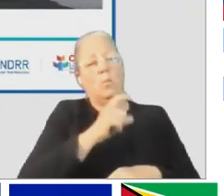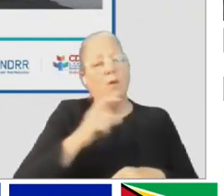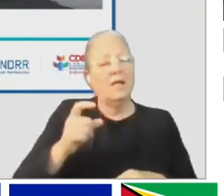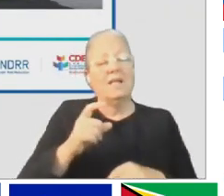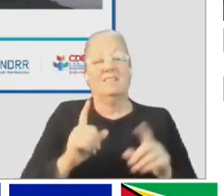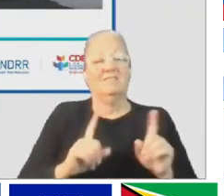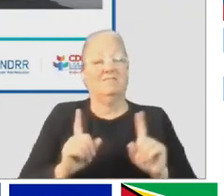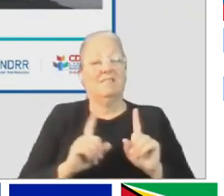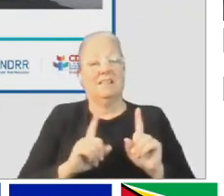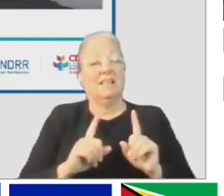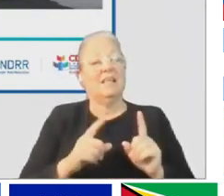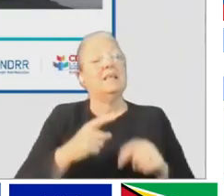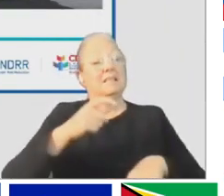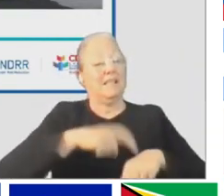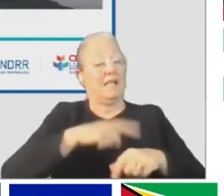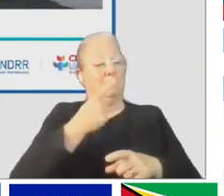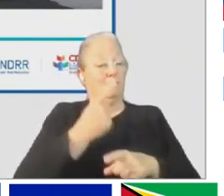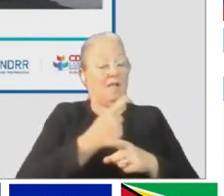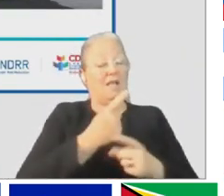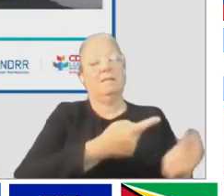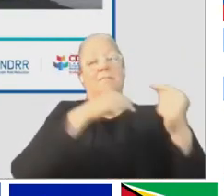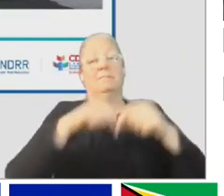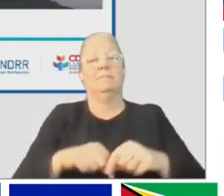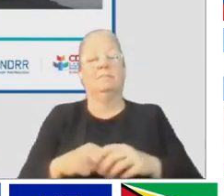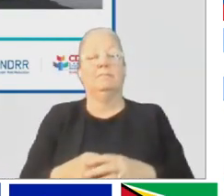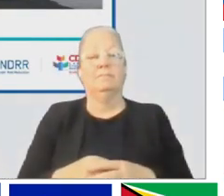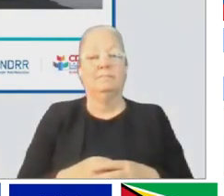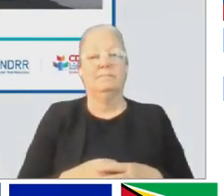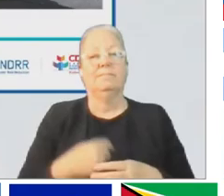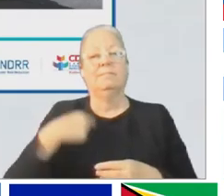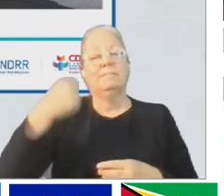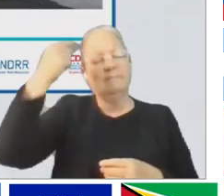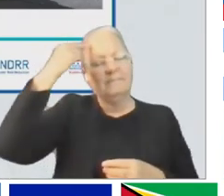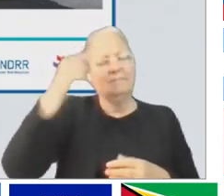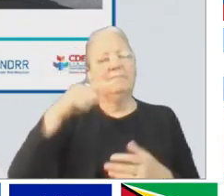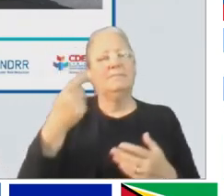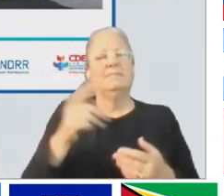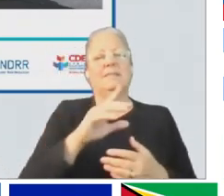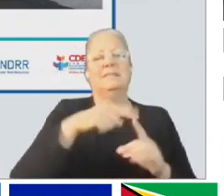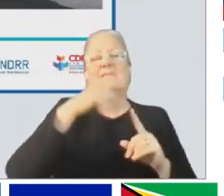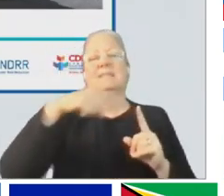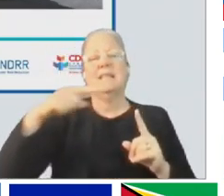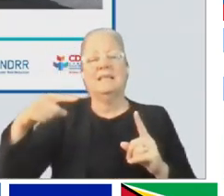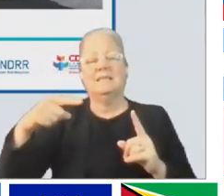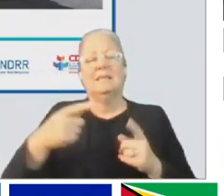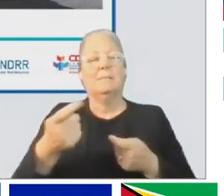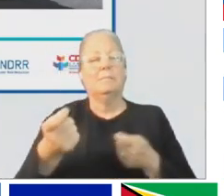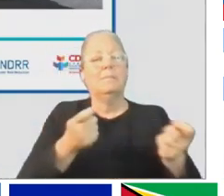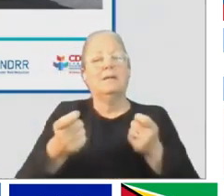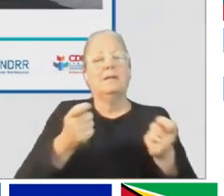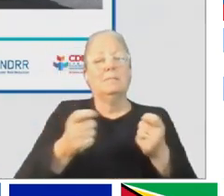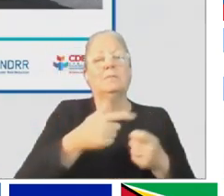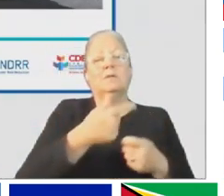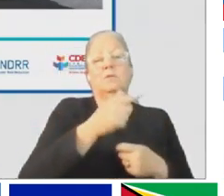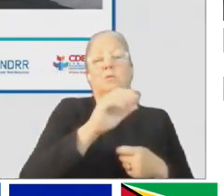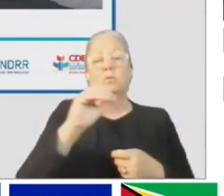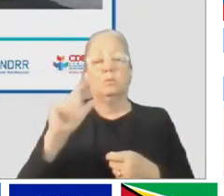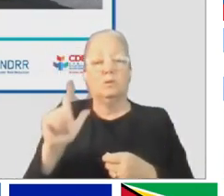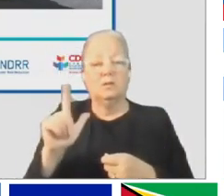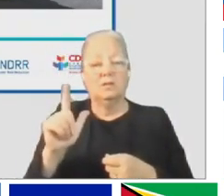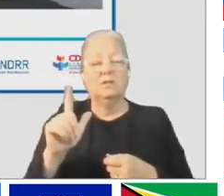to come. In lessons learned, we look at the data management tools, our logistics support systems. When we started out, for example,